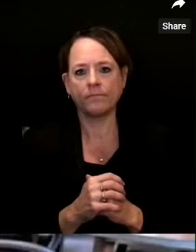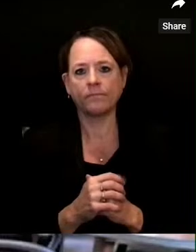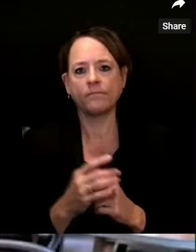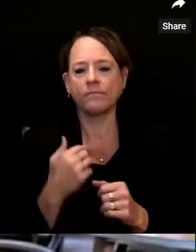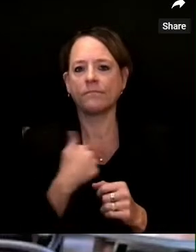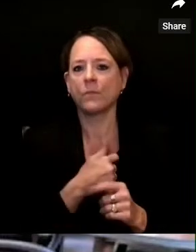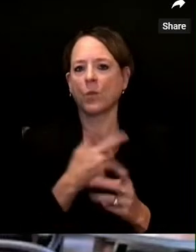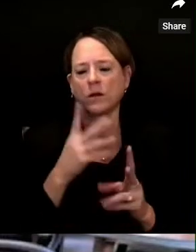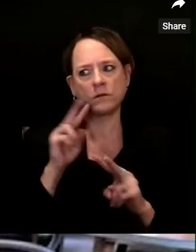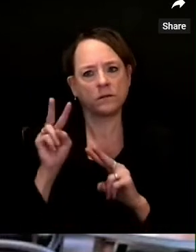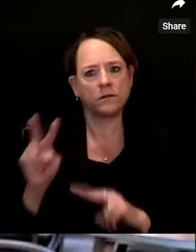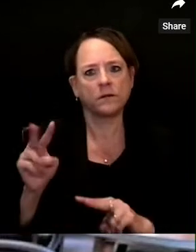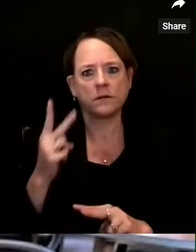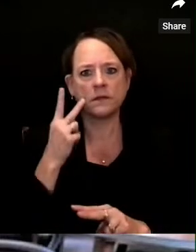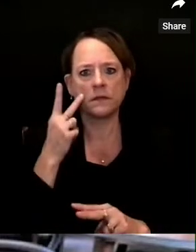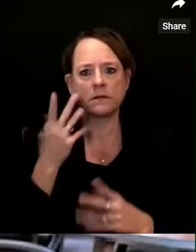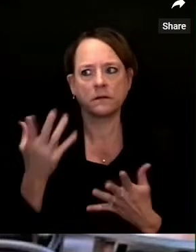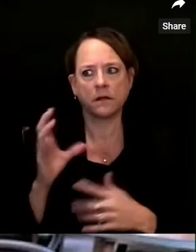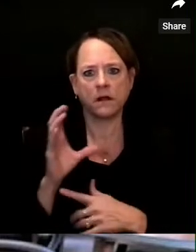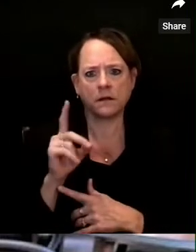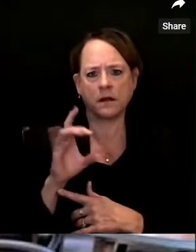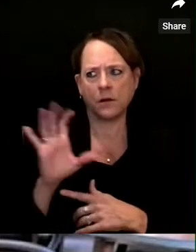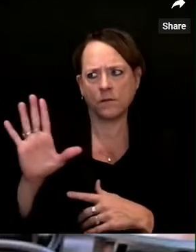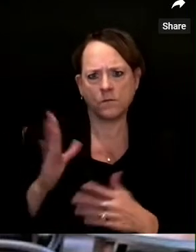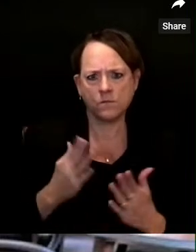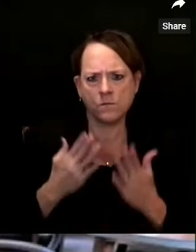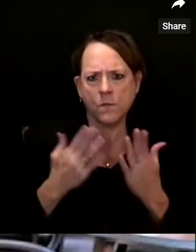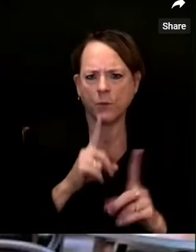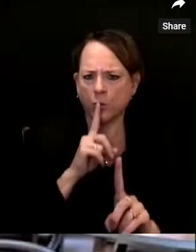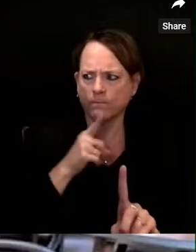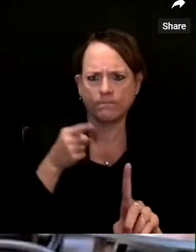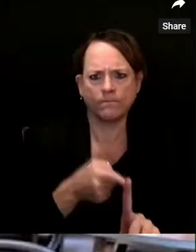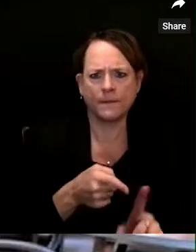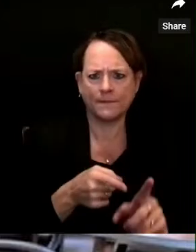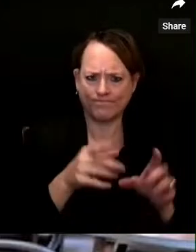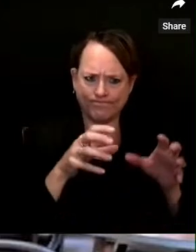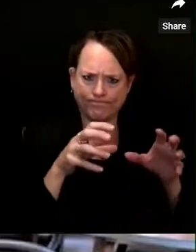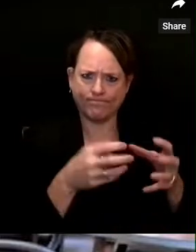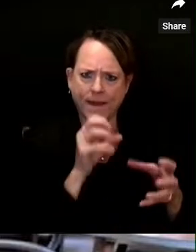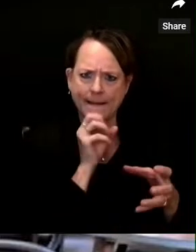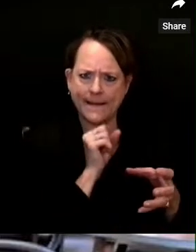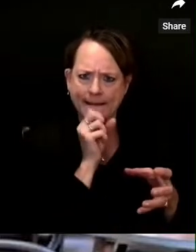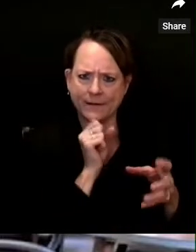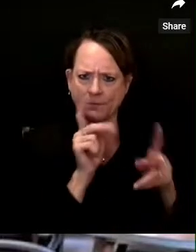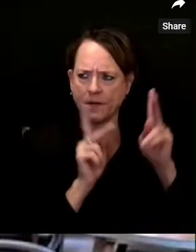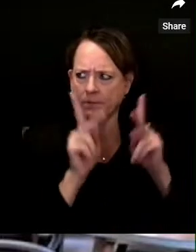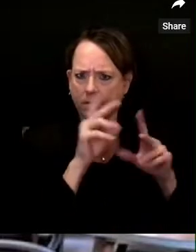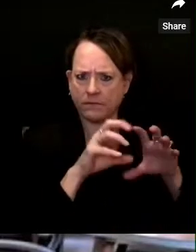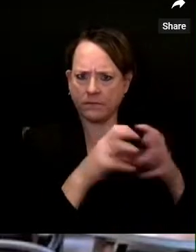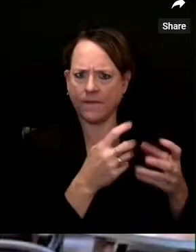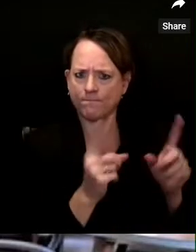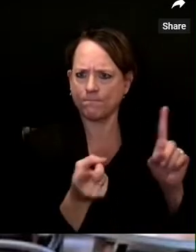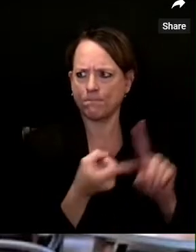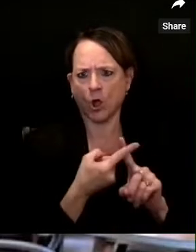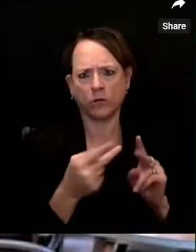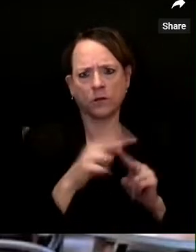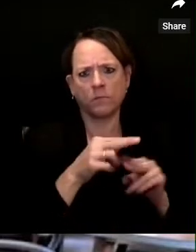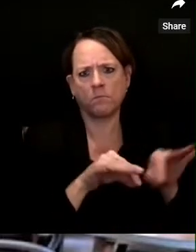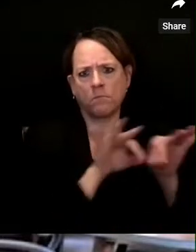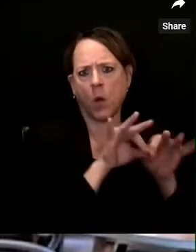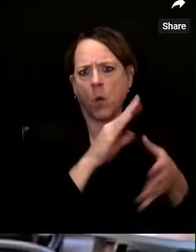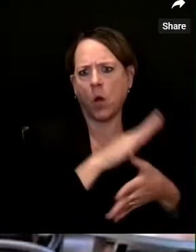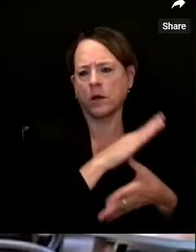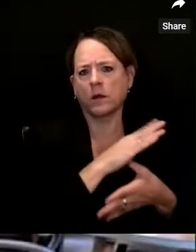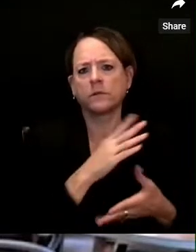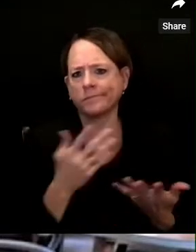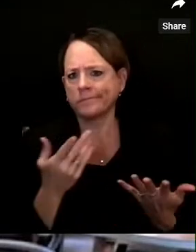booster dose and make sure that we can prioritize those populations. So certainly, thinking of our older adults, knowing that they have